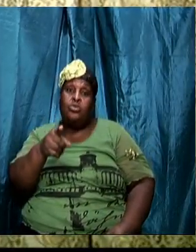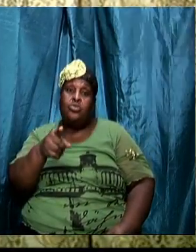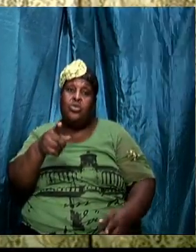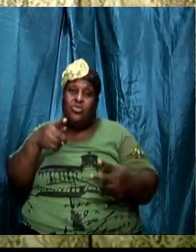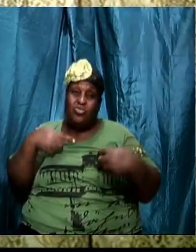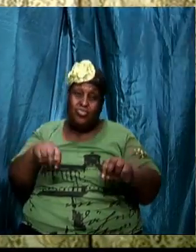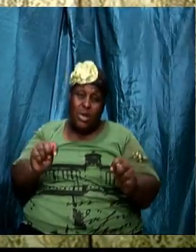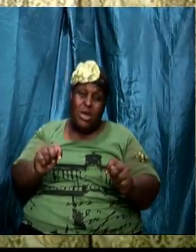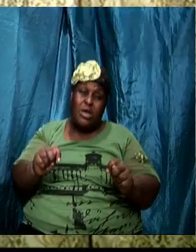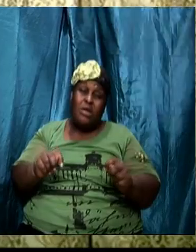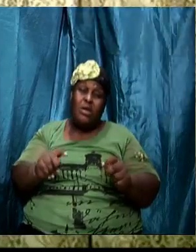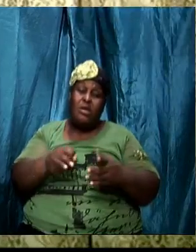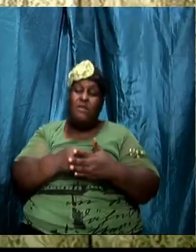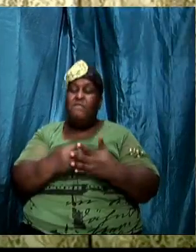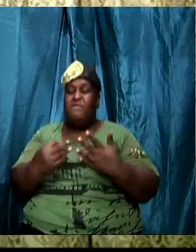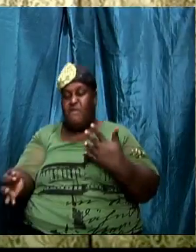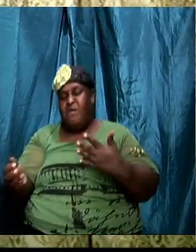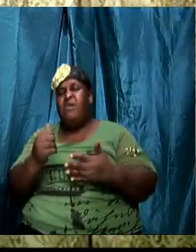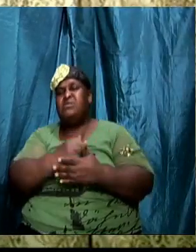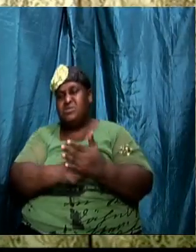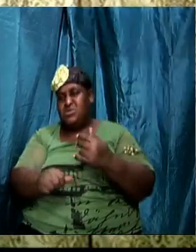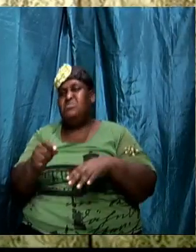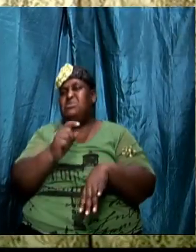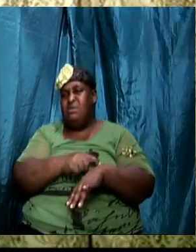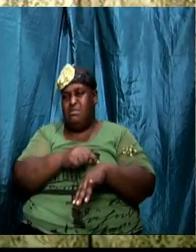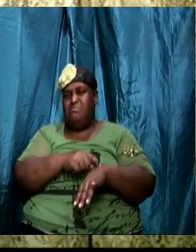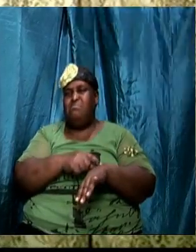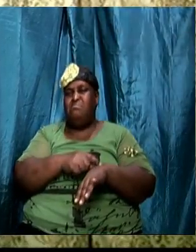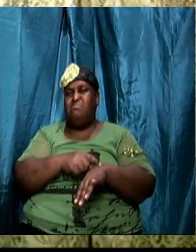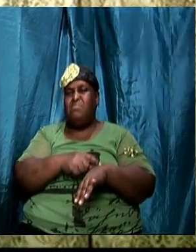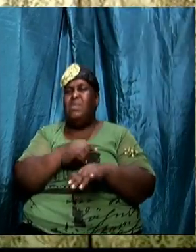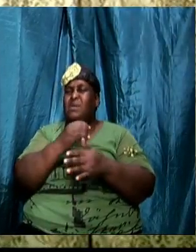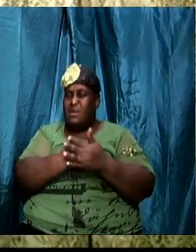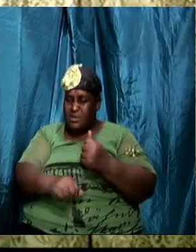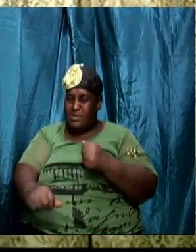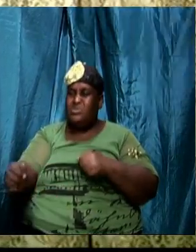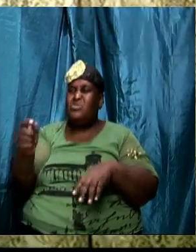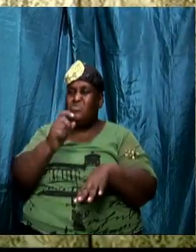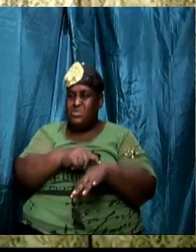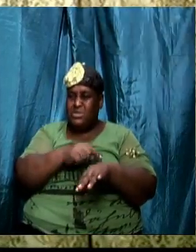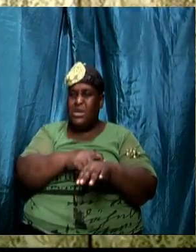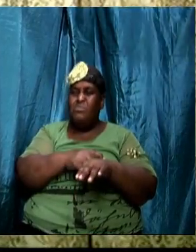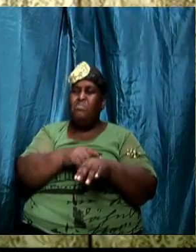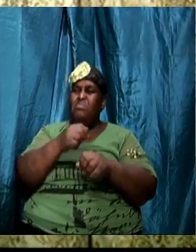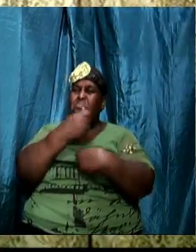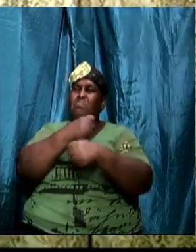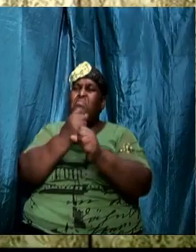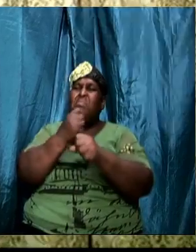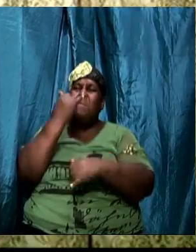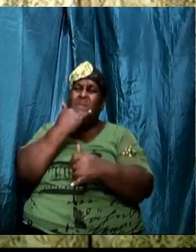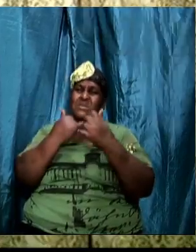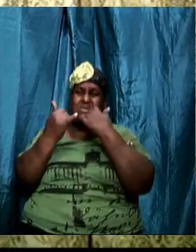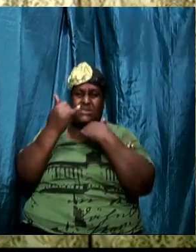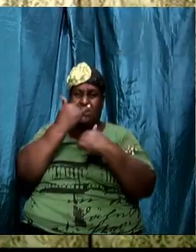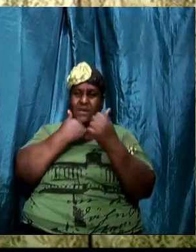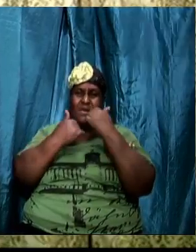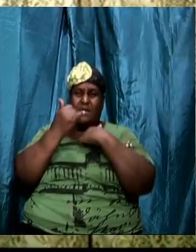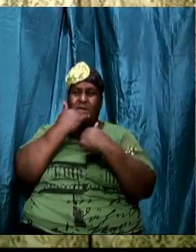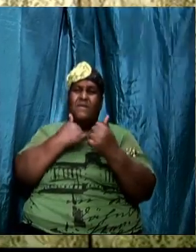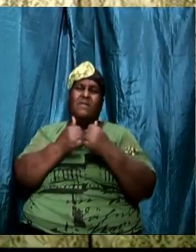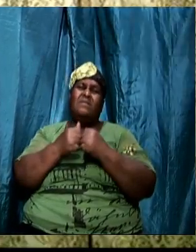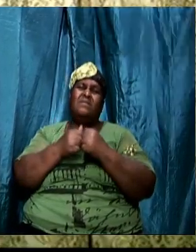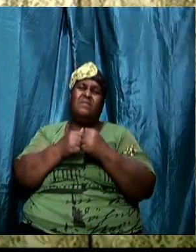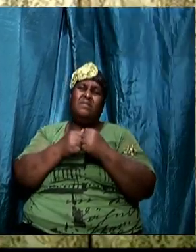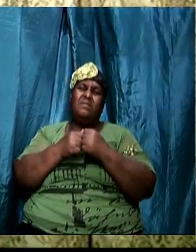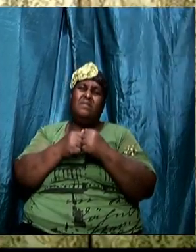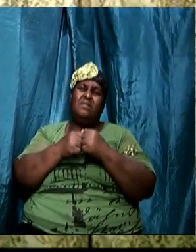trip sometimes. We certainly will stumble sometimes, brothers and sisters. And we are not for